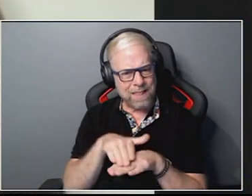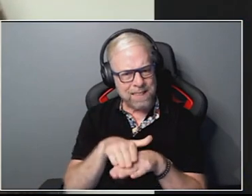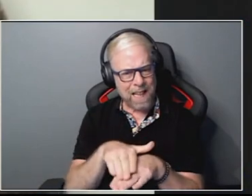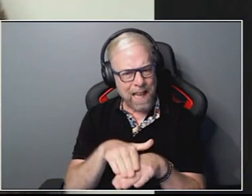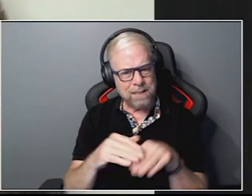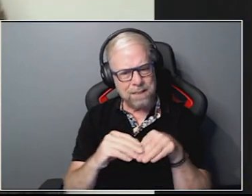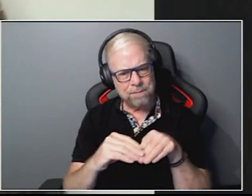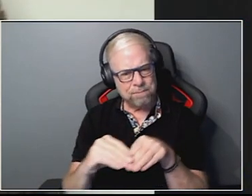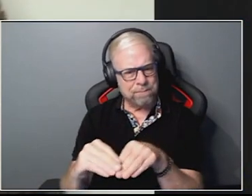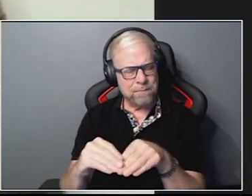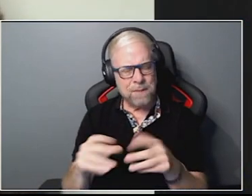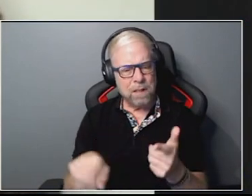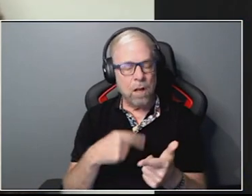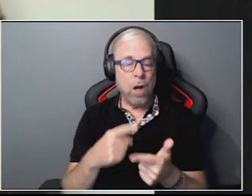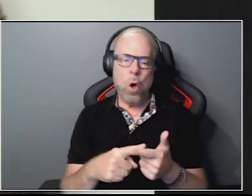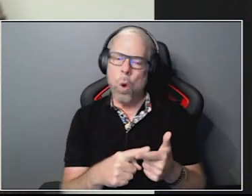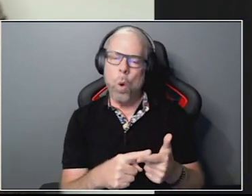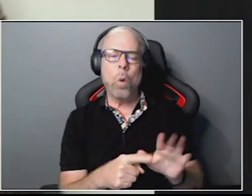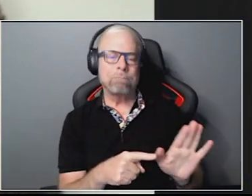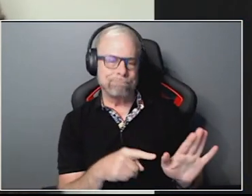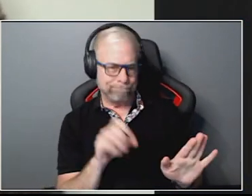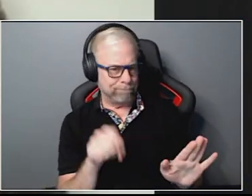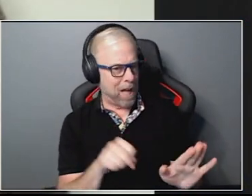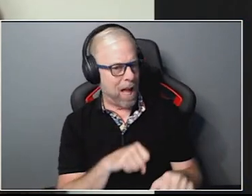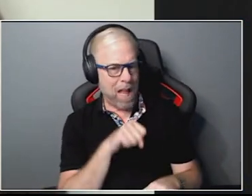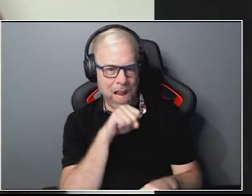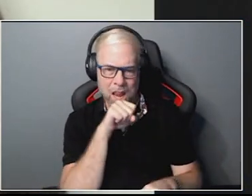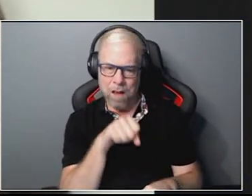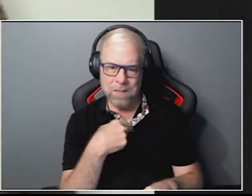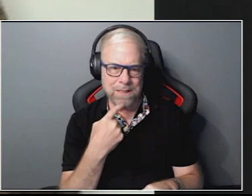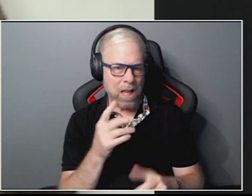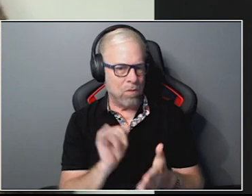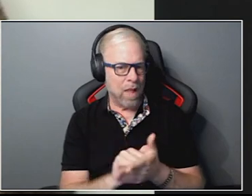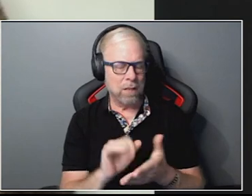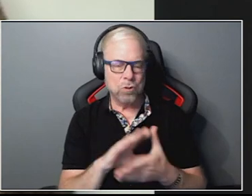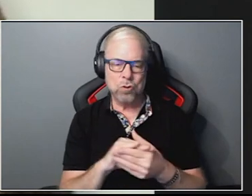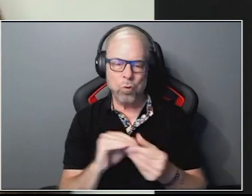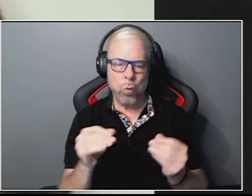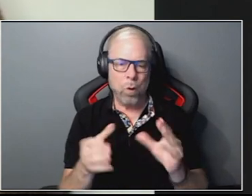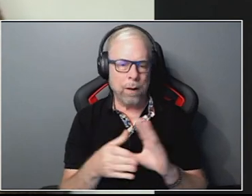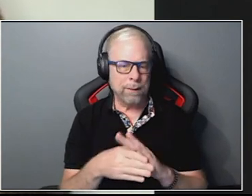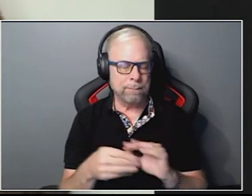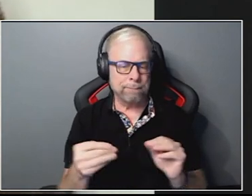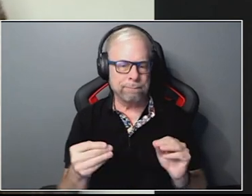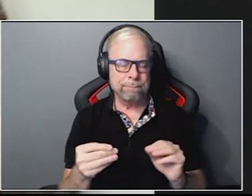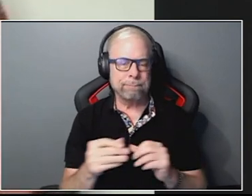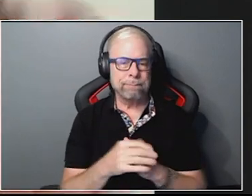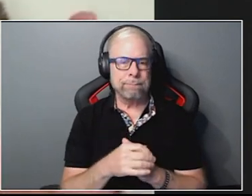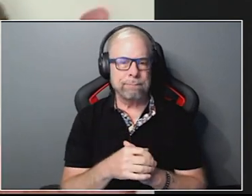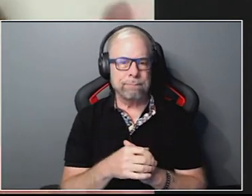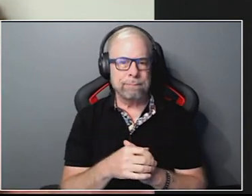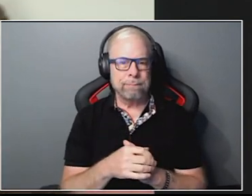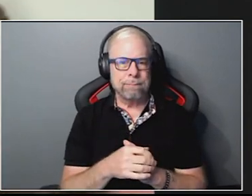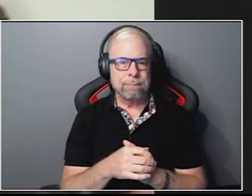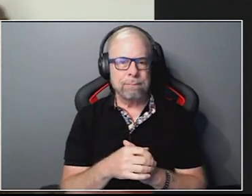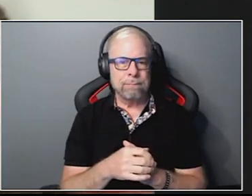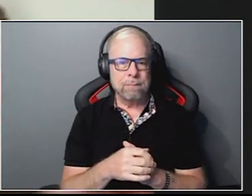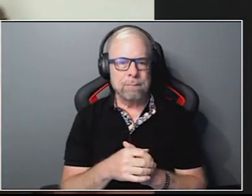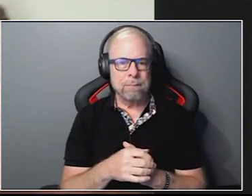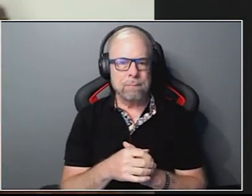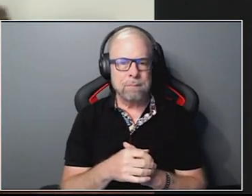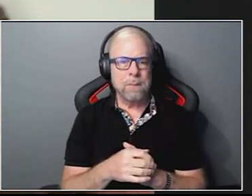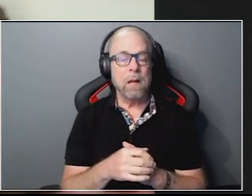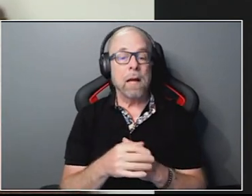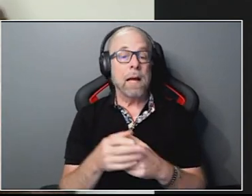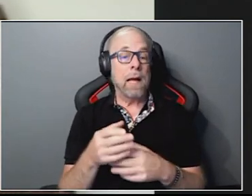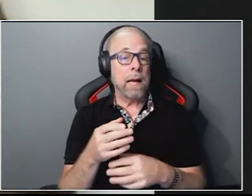Oh, I love telling that story. Absolutely love telling that story. Well, In order to get the dog